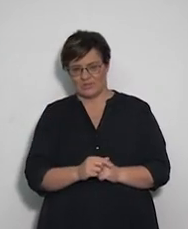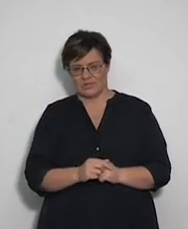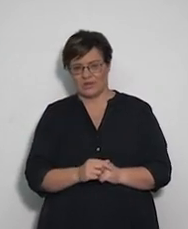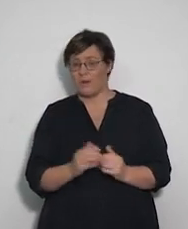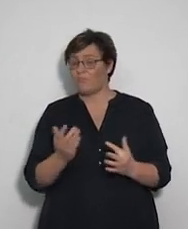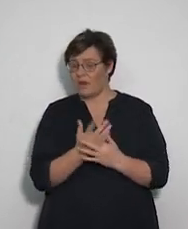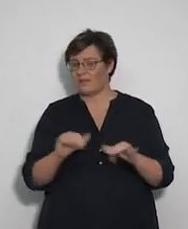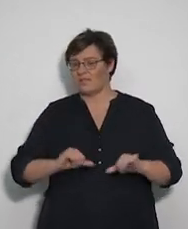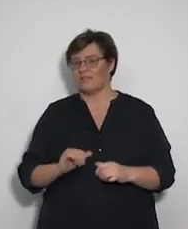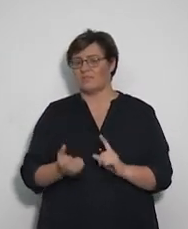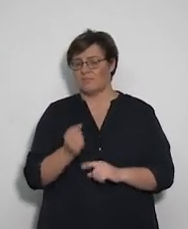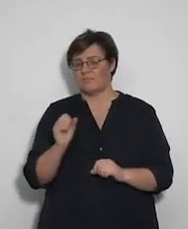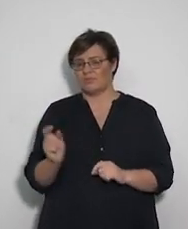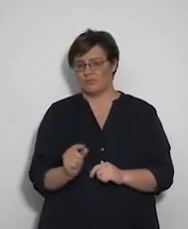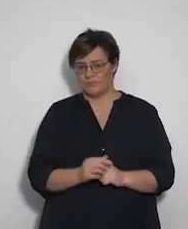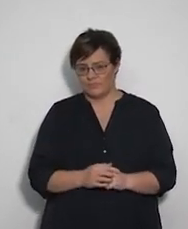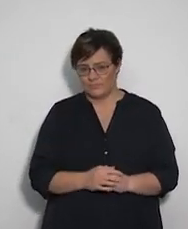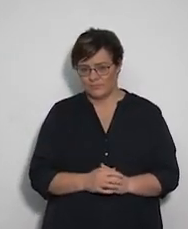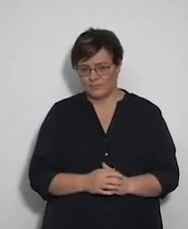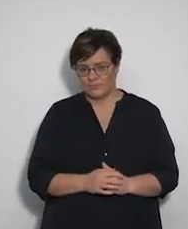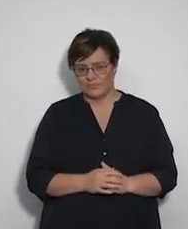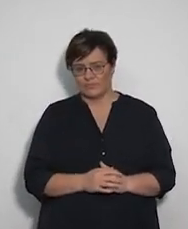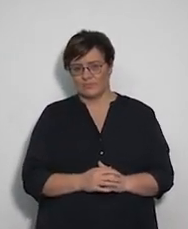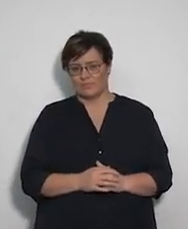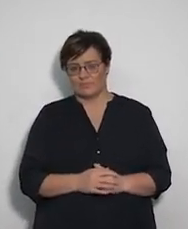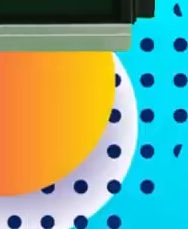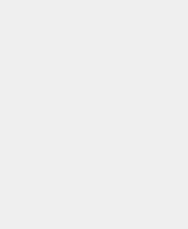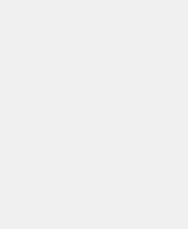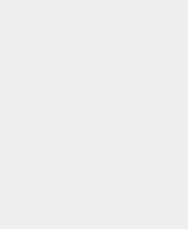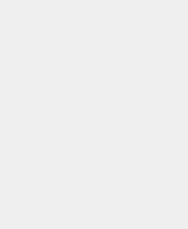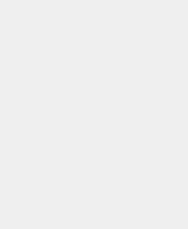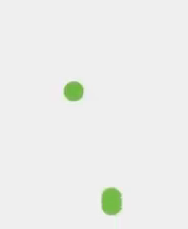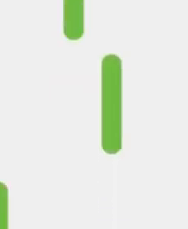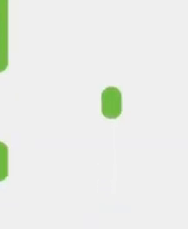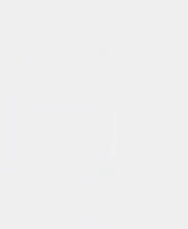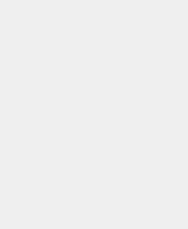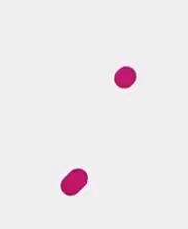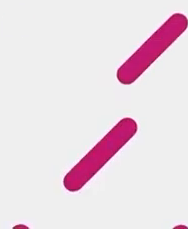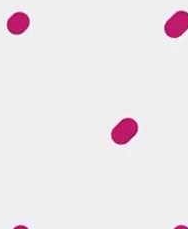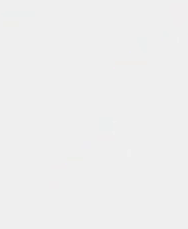bit, have a quick break, and I'll catch you at the end of that.